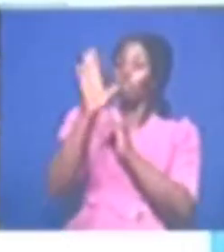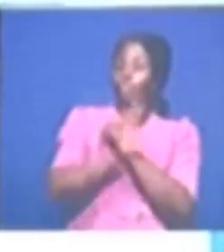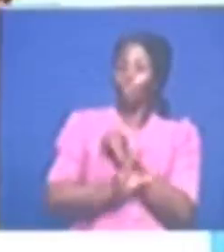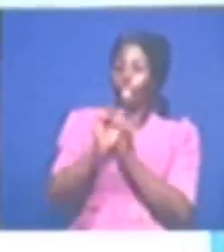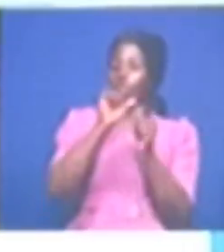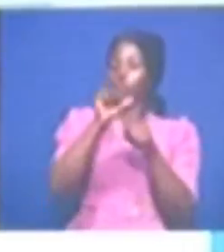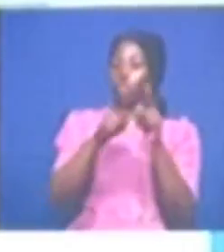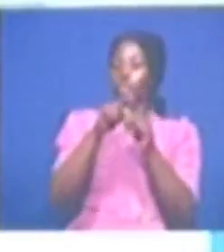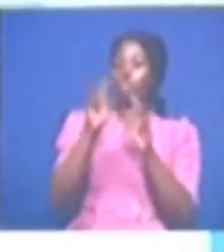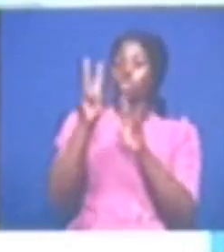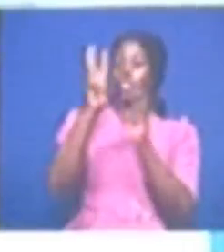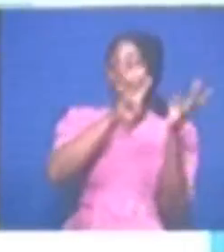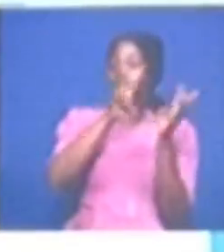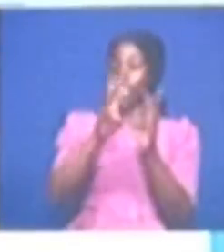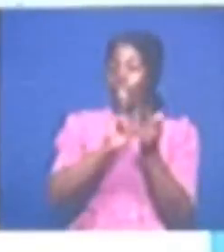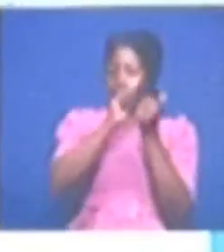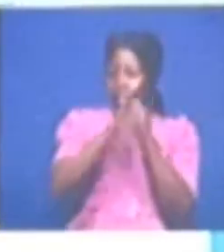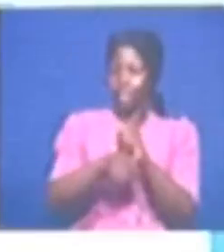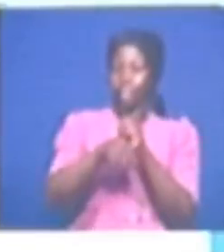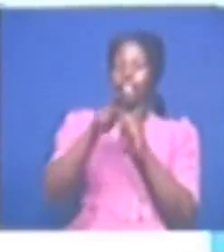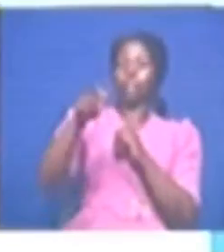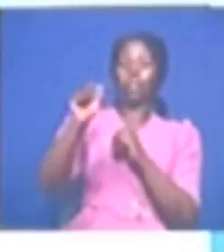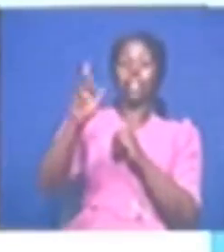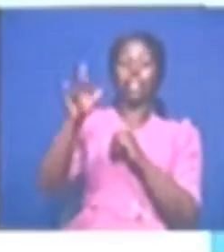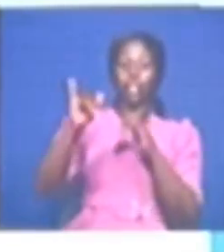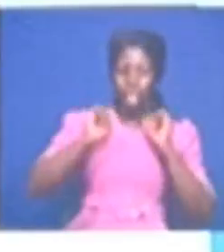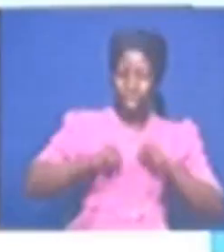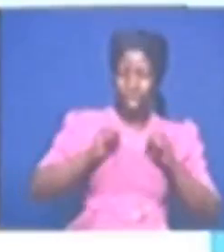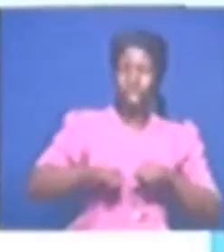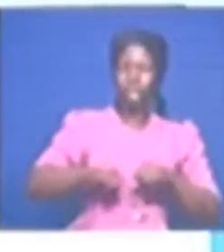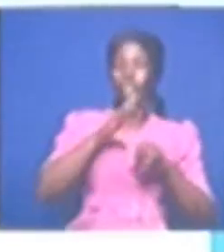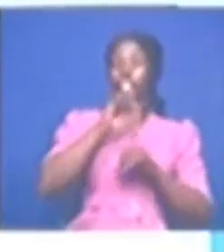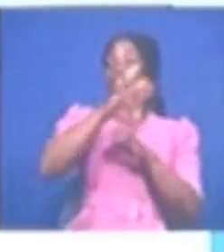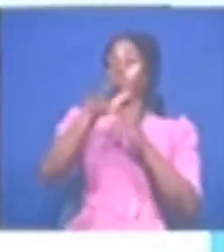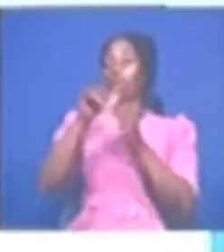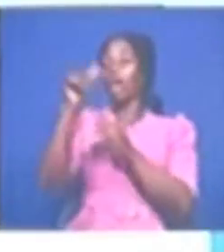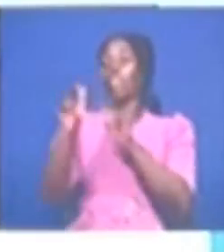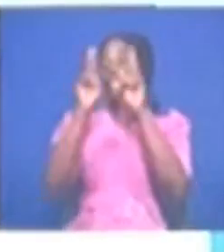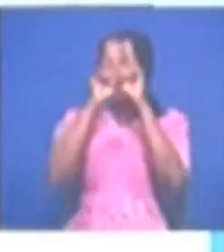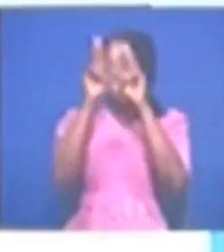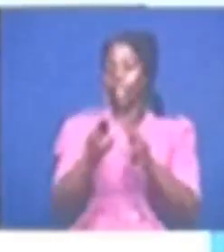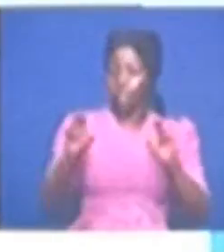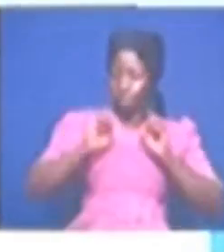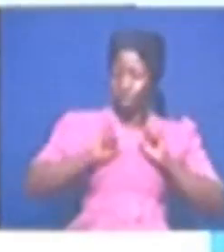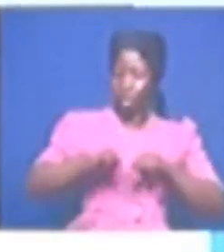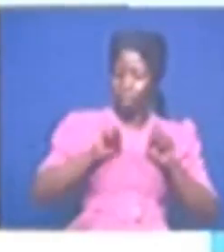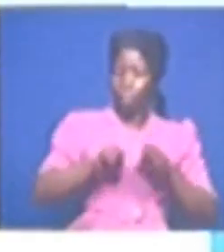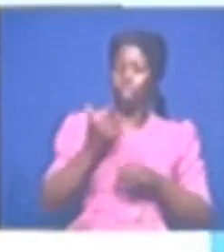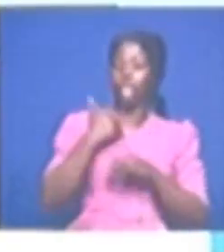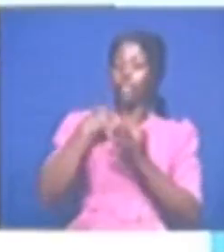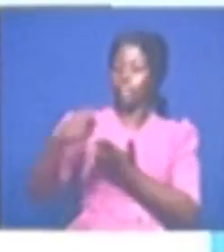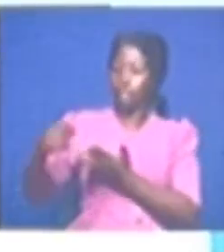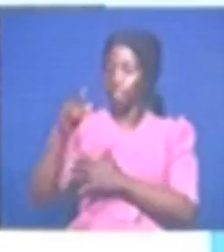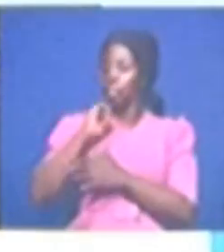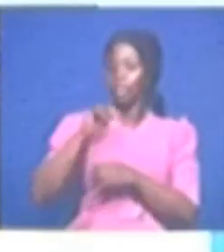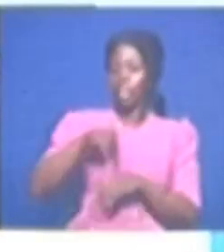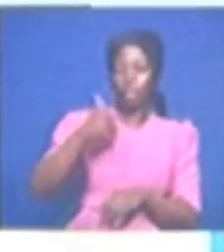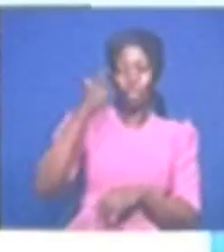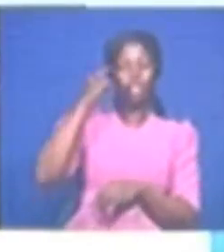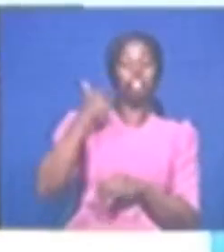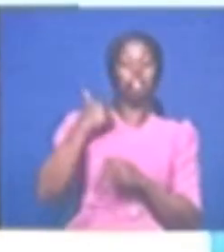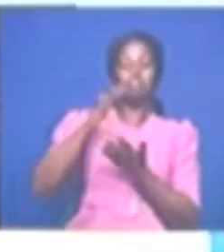climate change, the Paris Agreement and all those international agreements we have signed, we can, I think we have put a lot of resources into